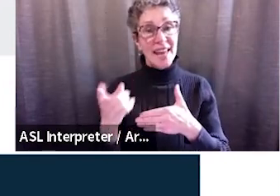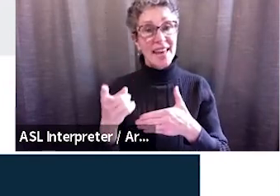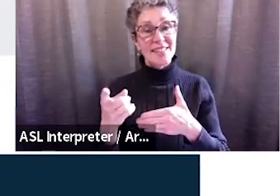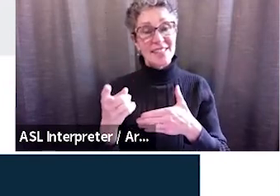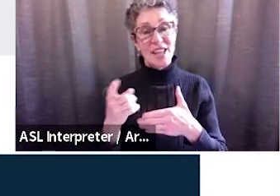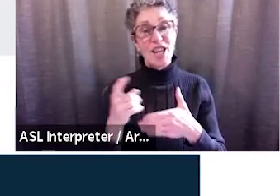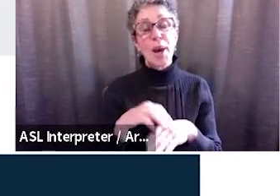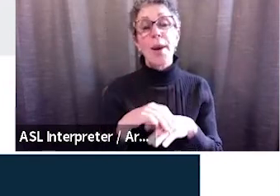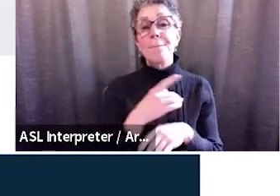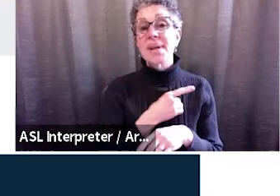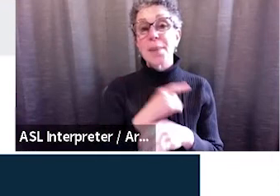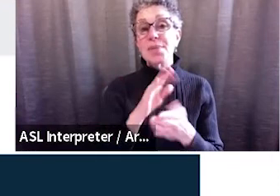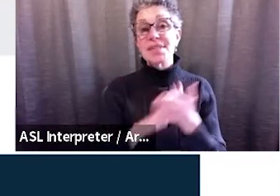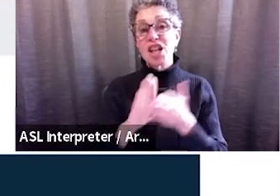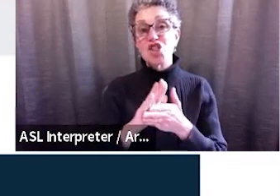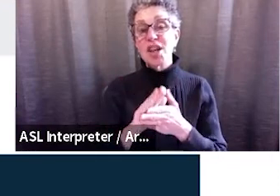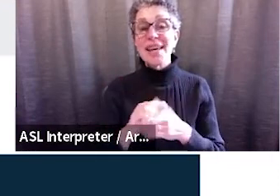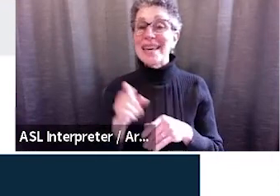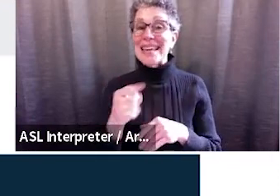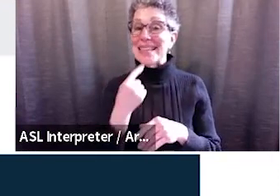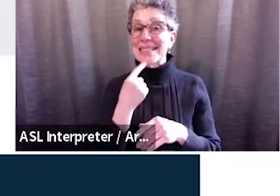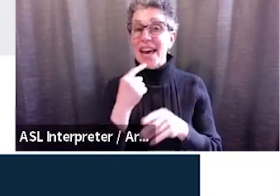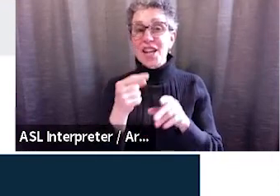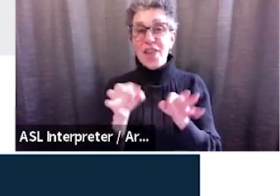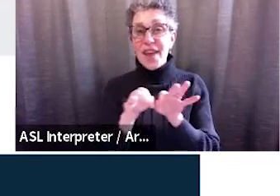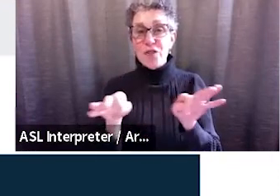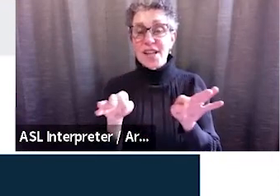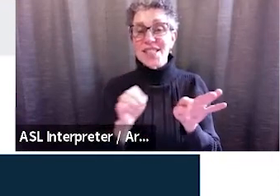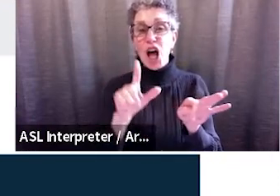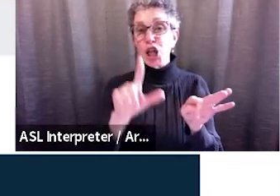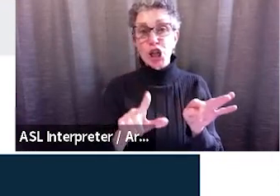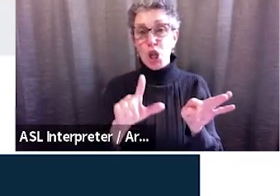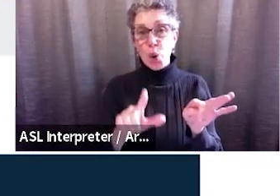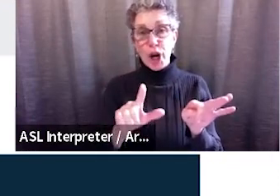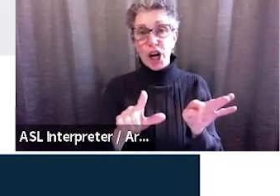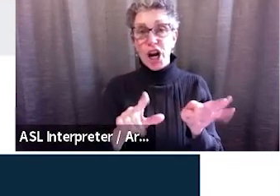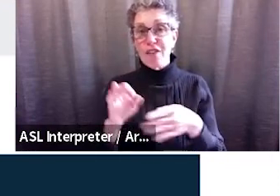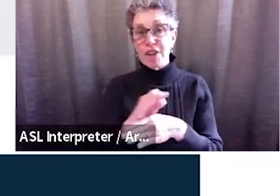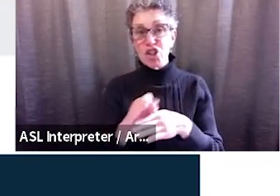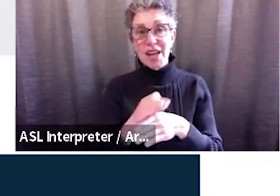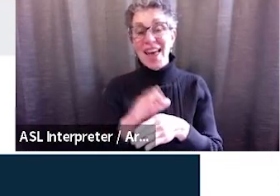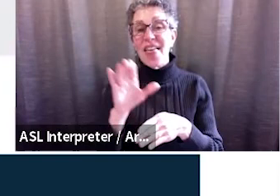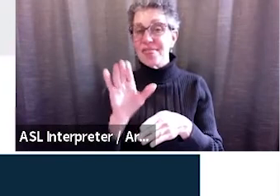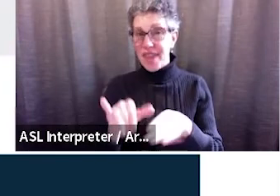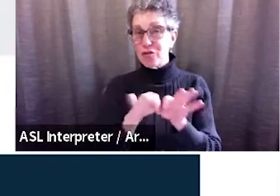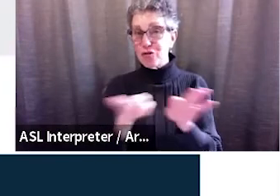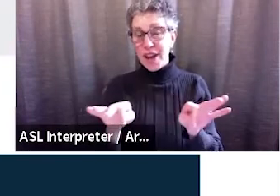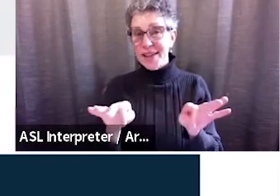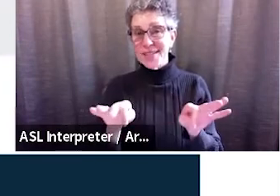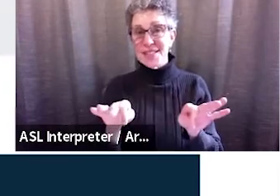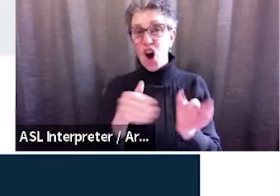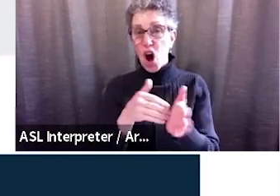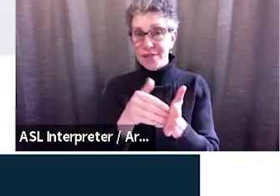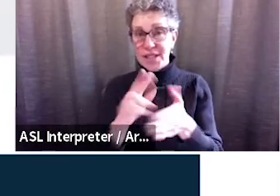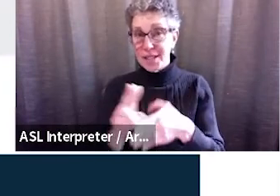about Zach's use of the phrase lower functioning. We often hear this type of exclusionary expression used when talking about people